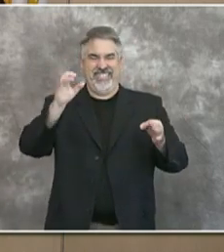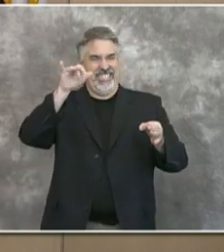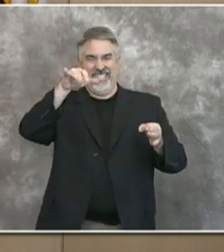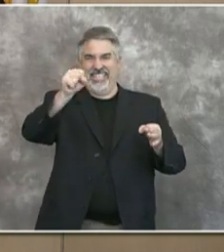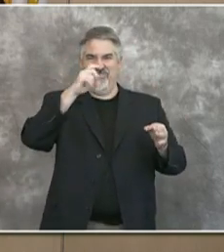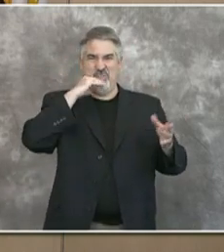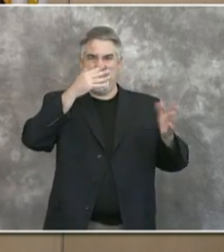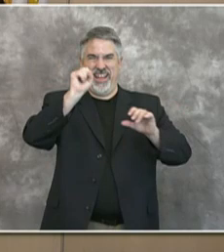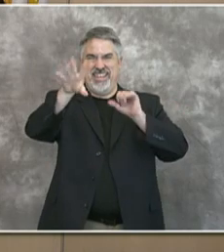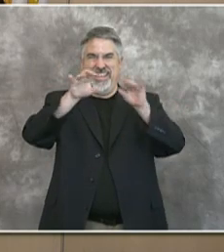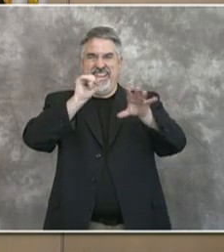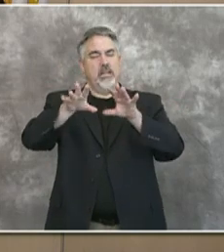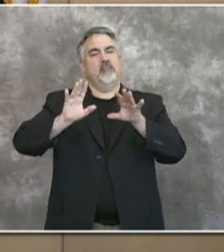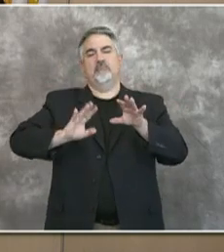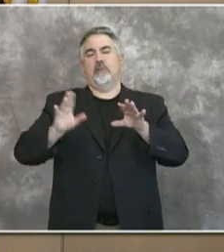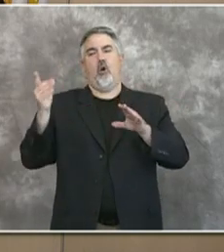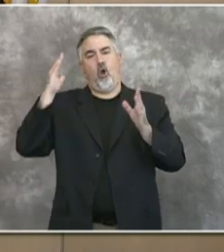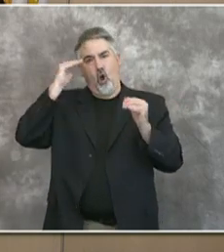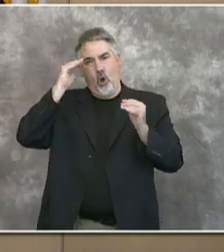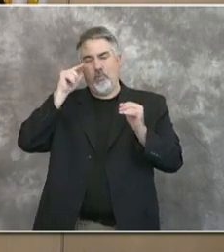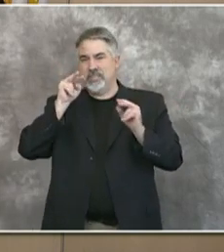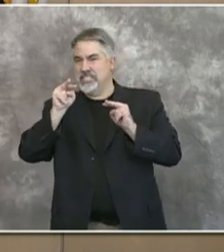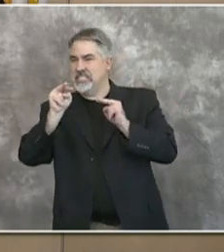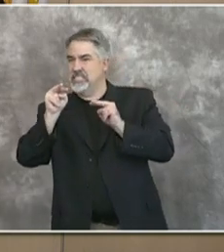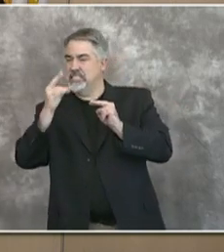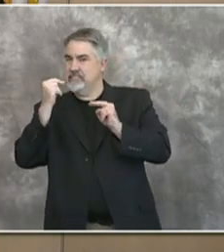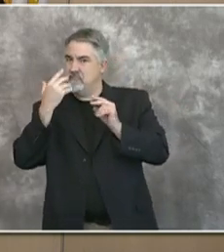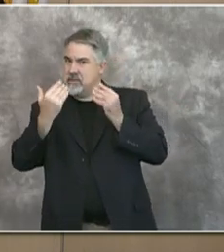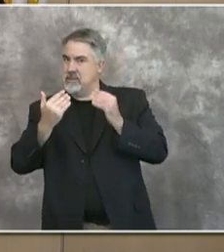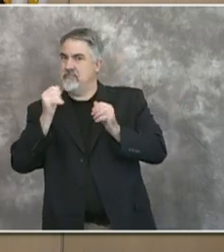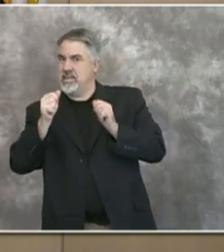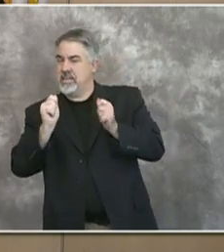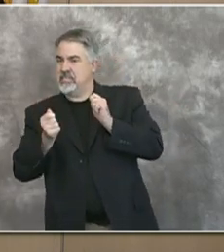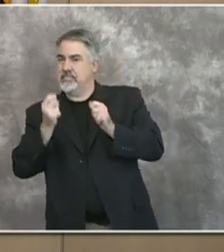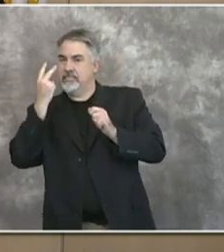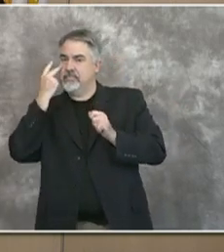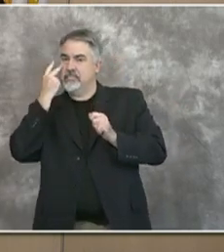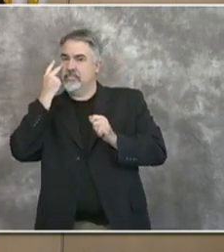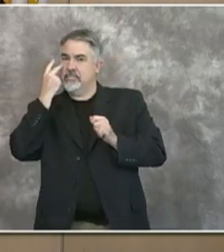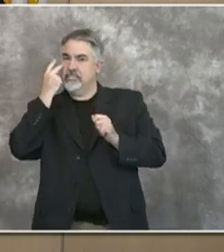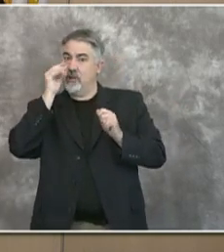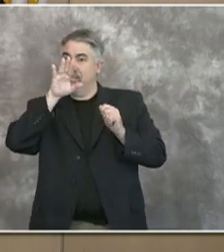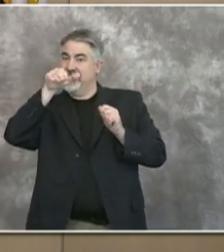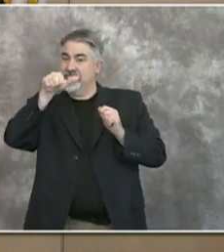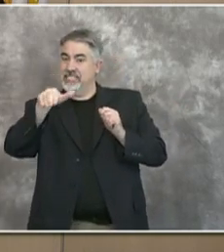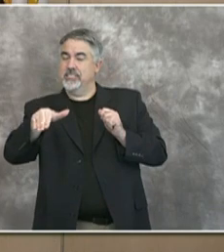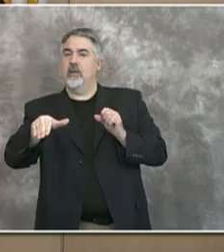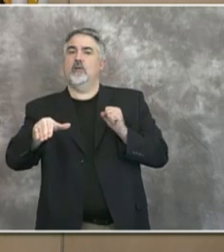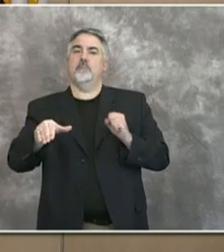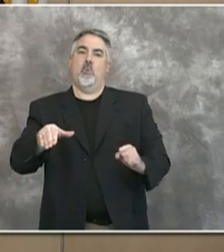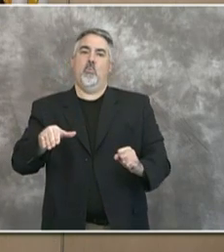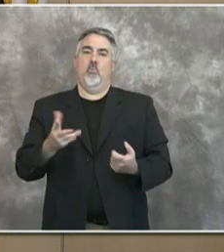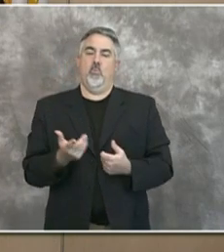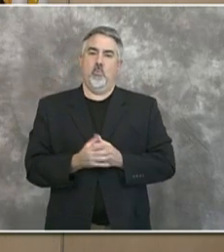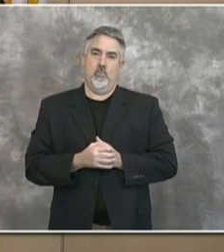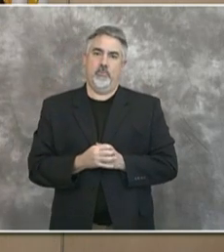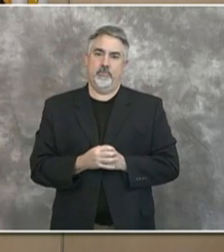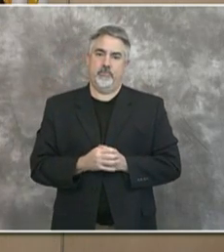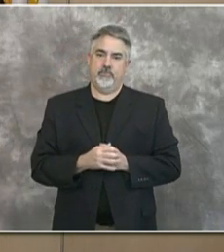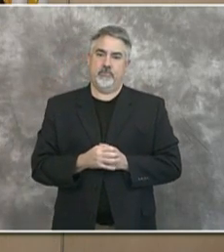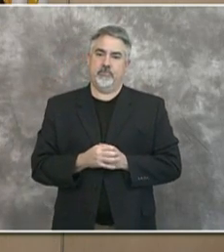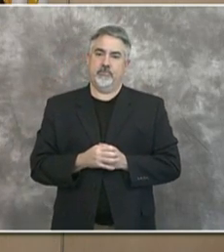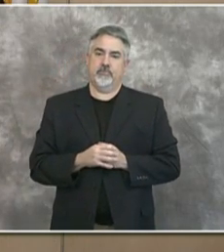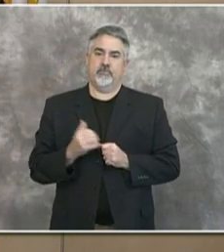monitoring will trend hopefully in the right direction. Lastly, we have talked a lot about testing